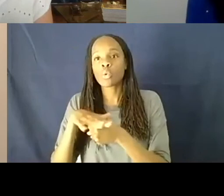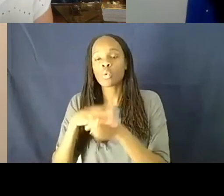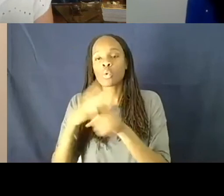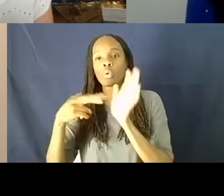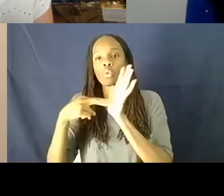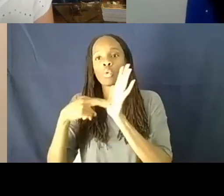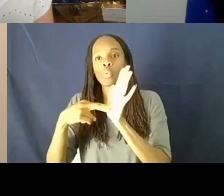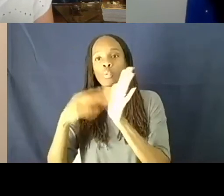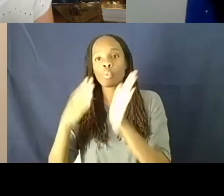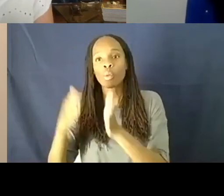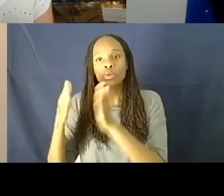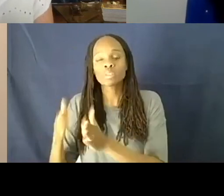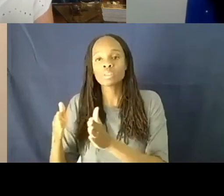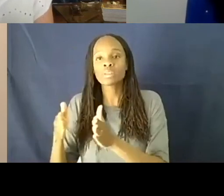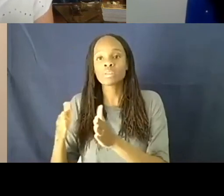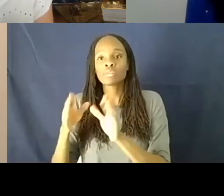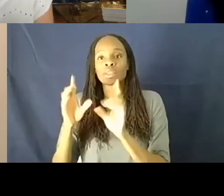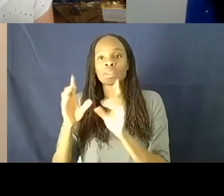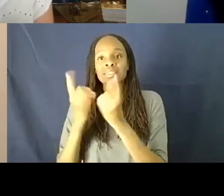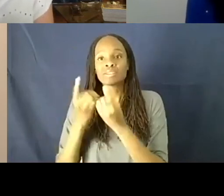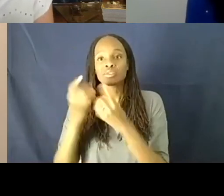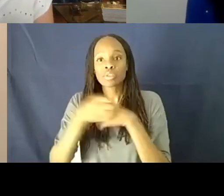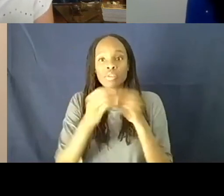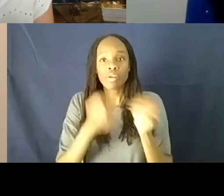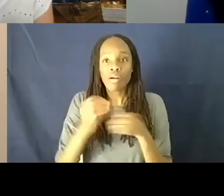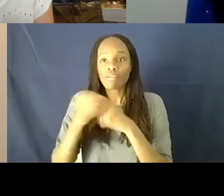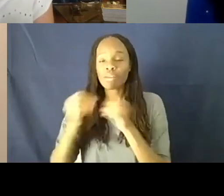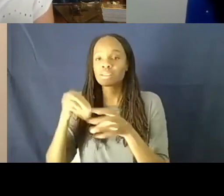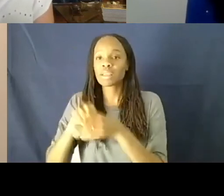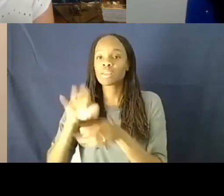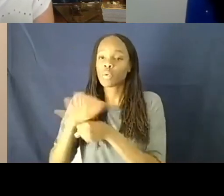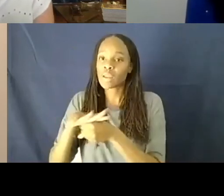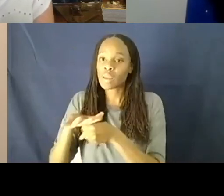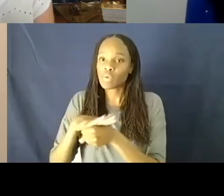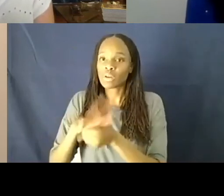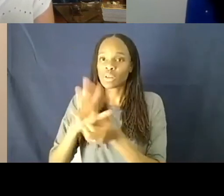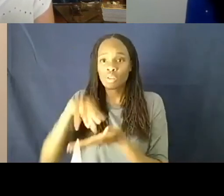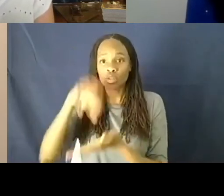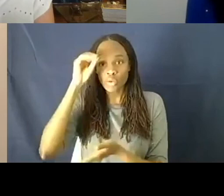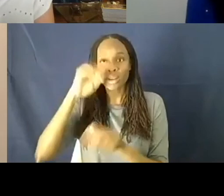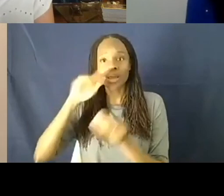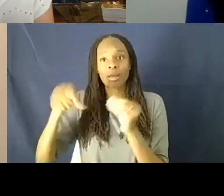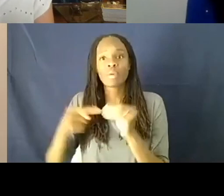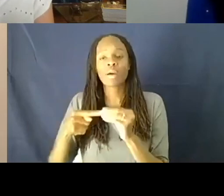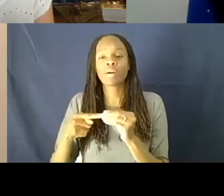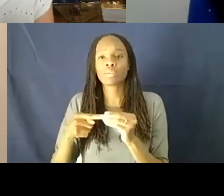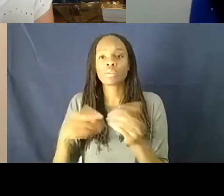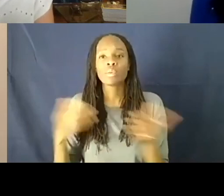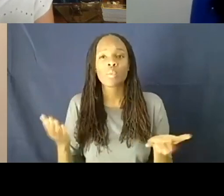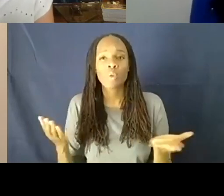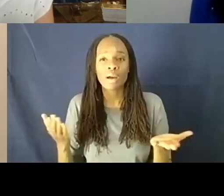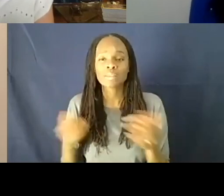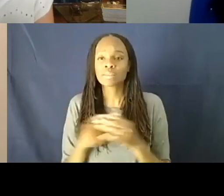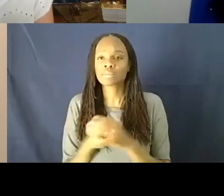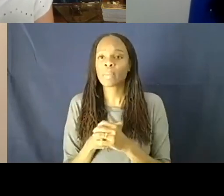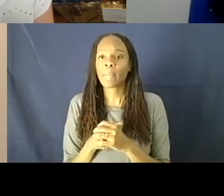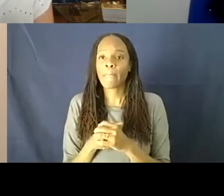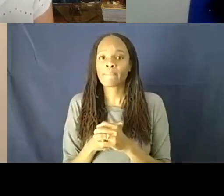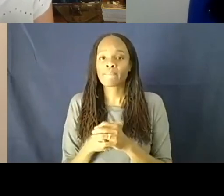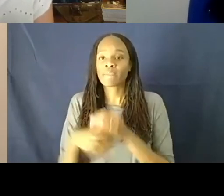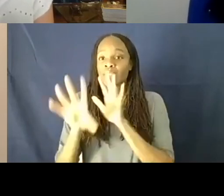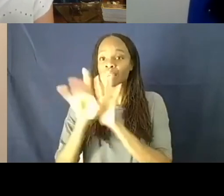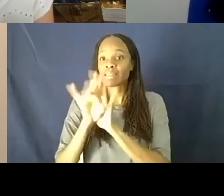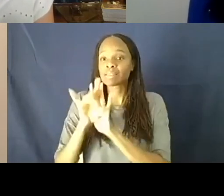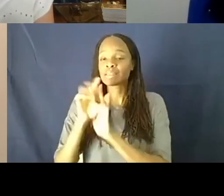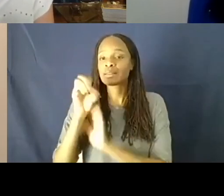representatives' district offices in your neighborhood, and learning about, you know, what the elected officials stand